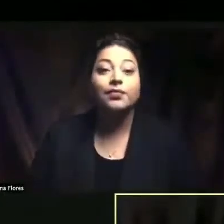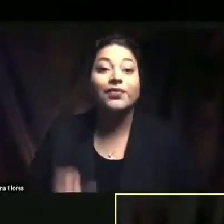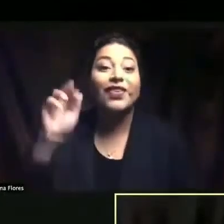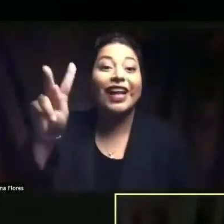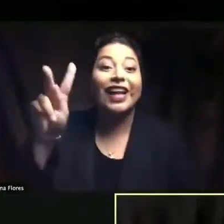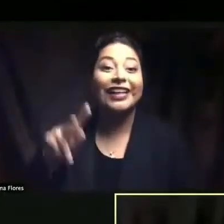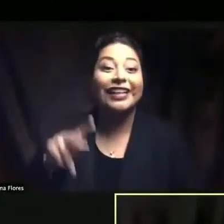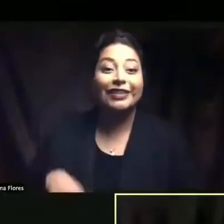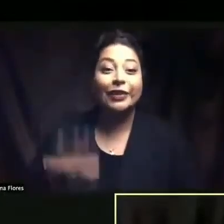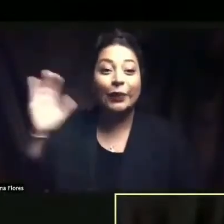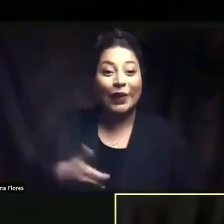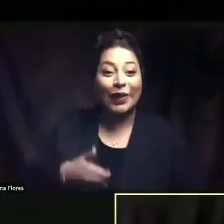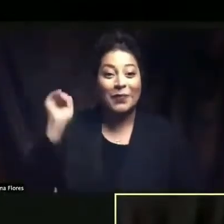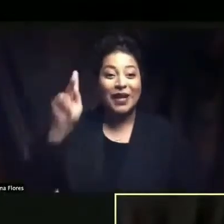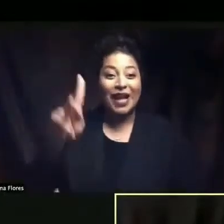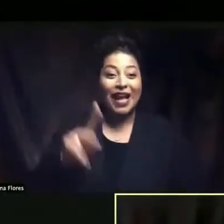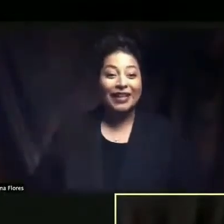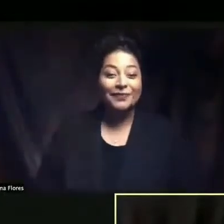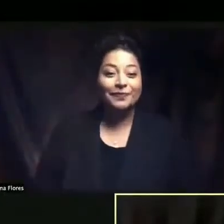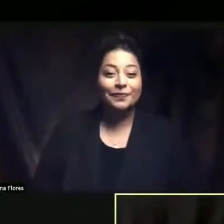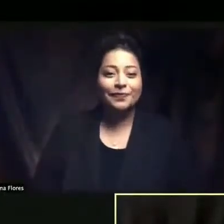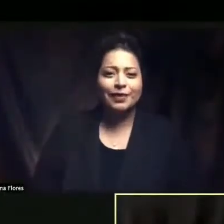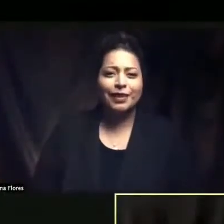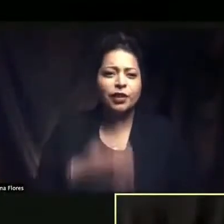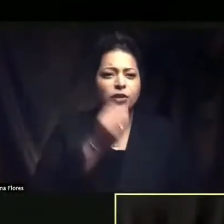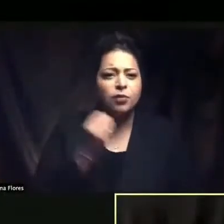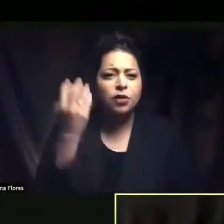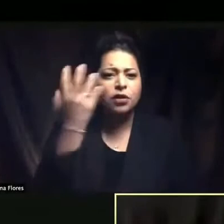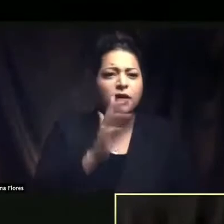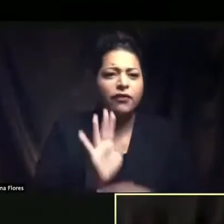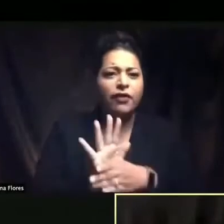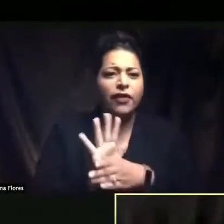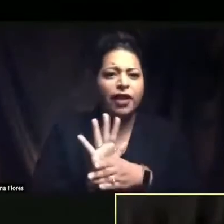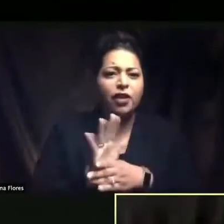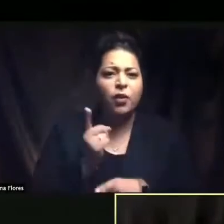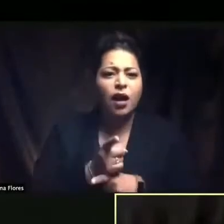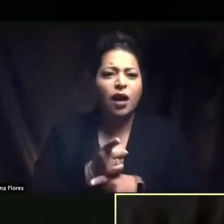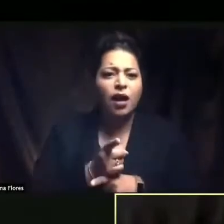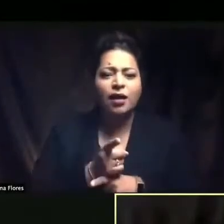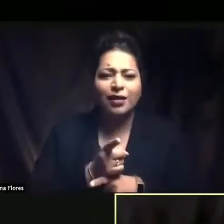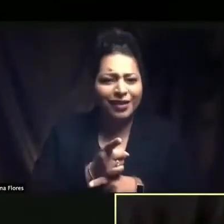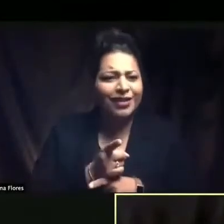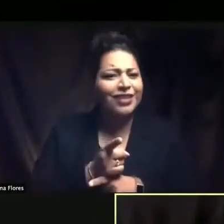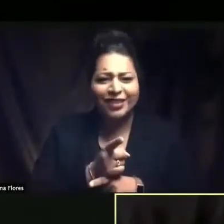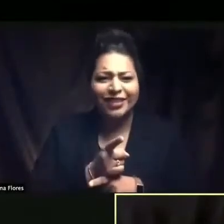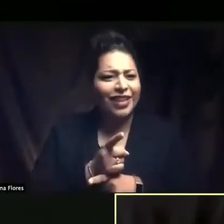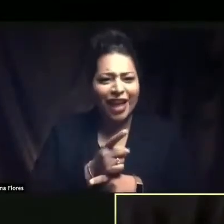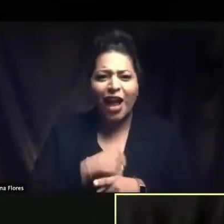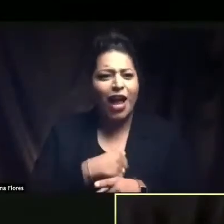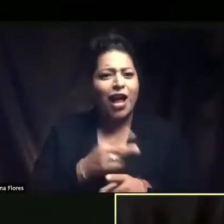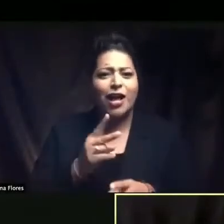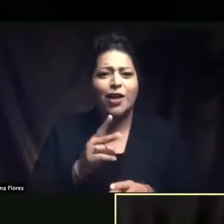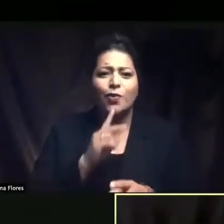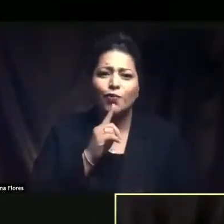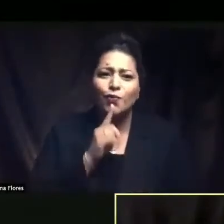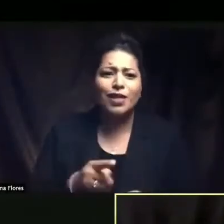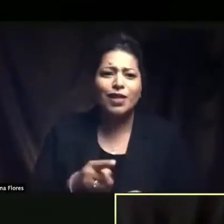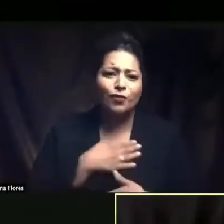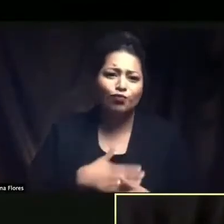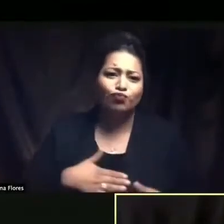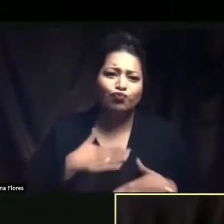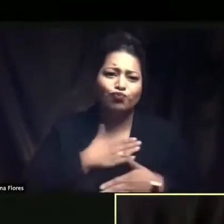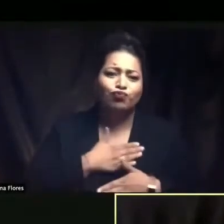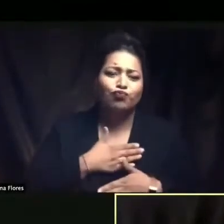Okay, welcome back. Weren't those some lovely, lovely videos? I'm very grateful to